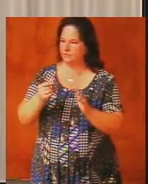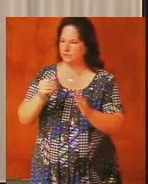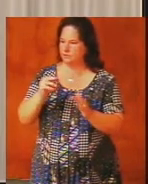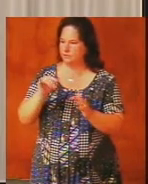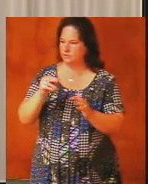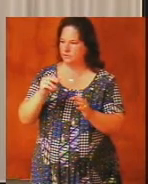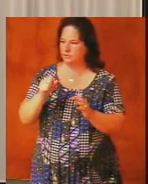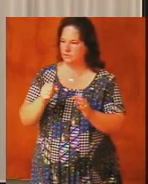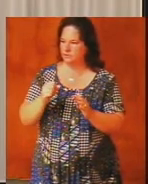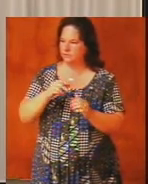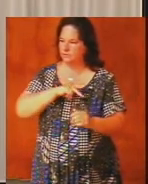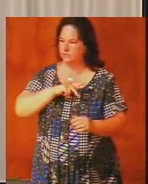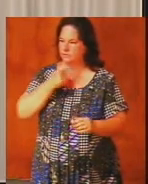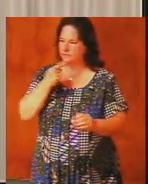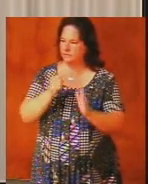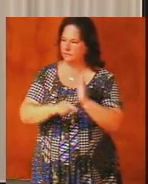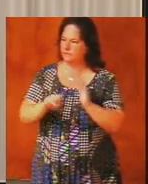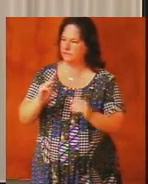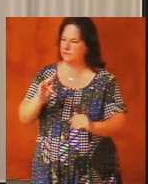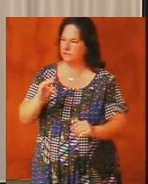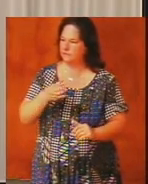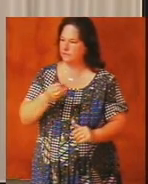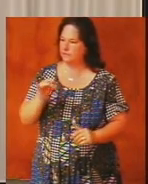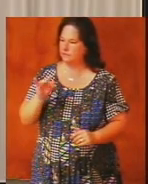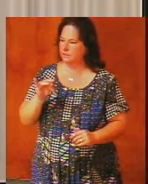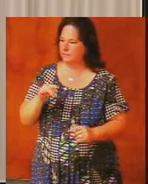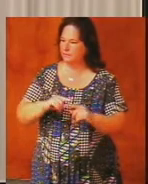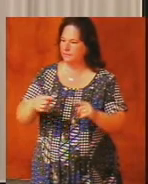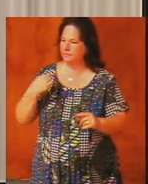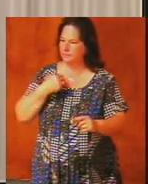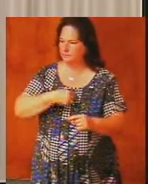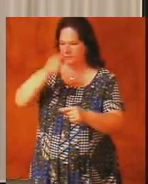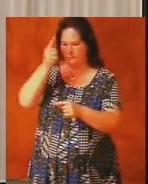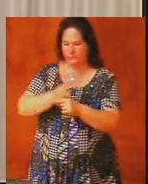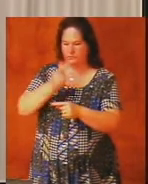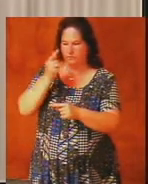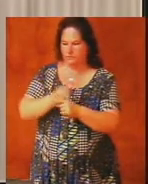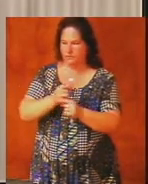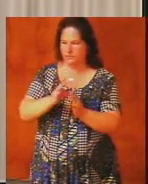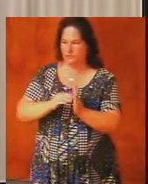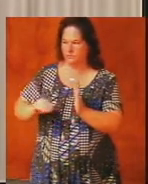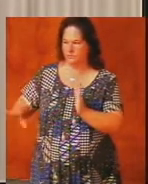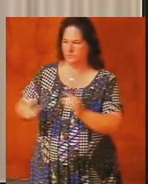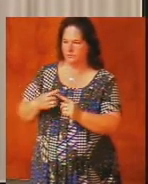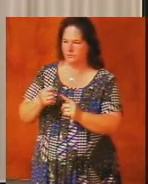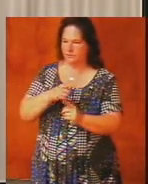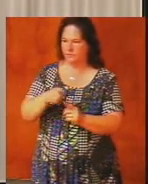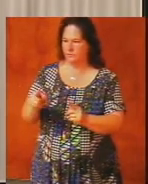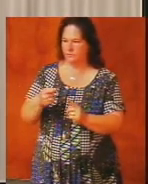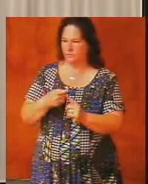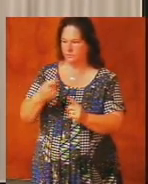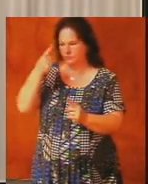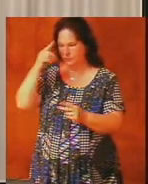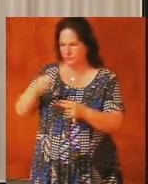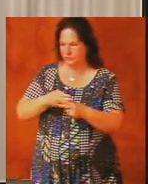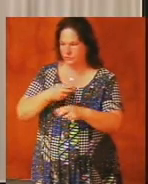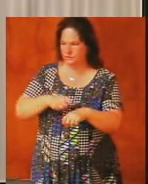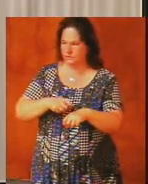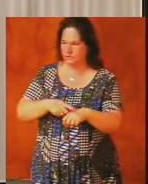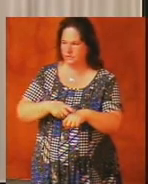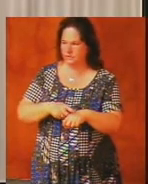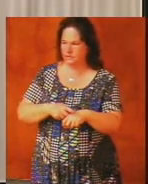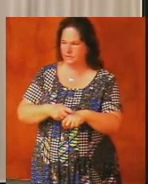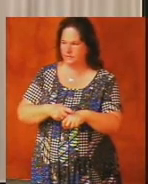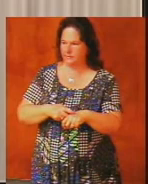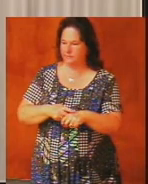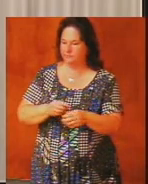Thessalonians, Paul says in verse 17 and 18, "But we, brethren, having been taken away from you for a short time in presence, not